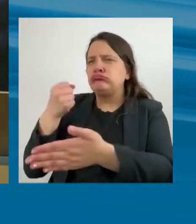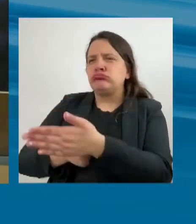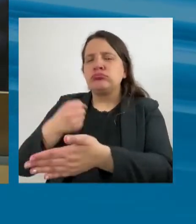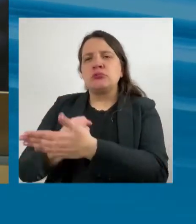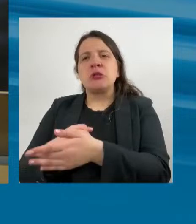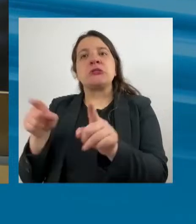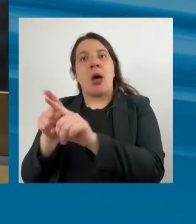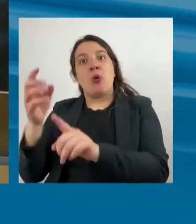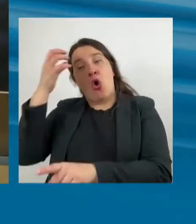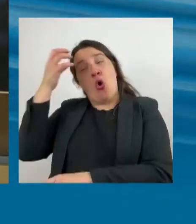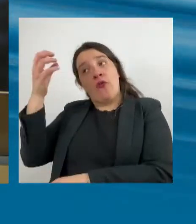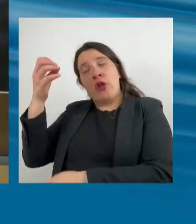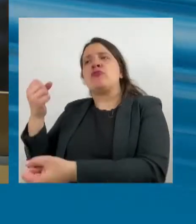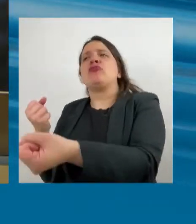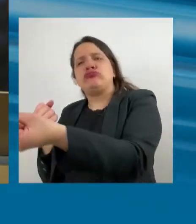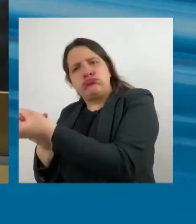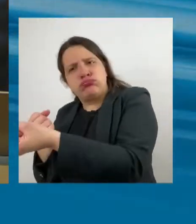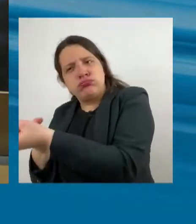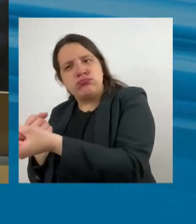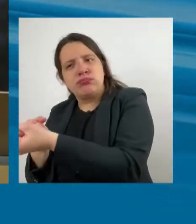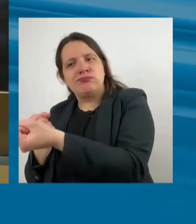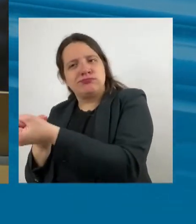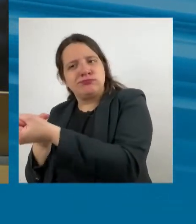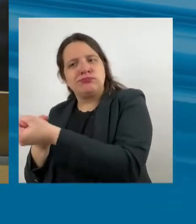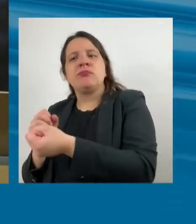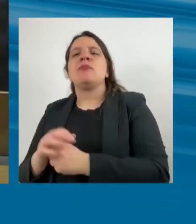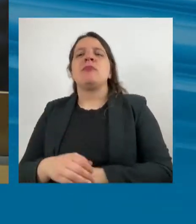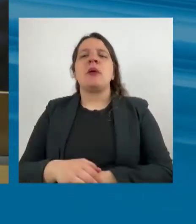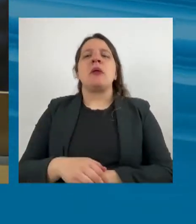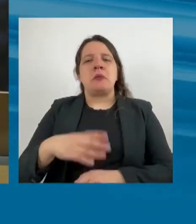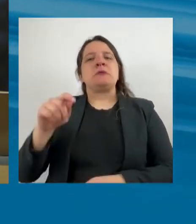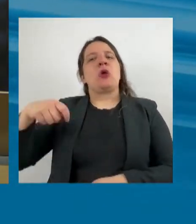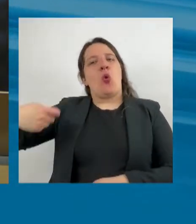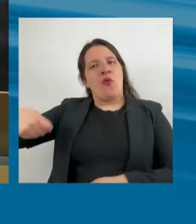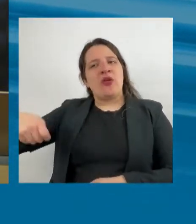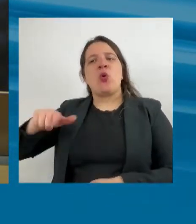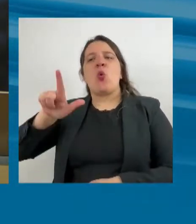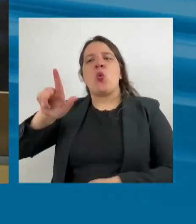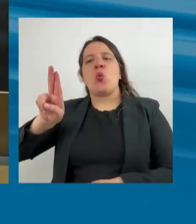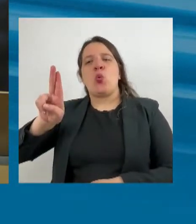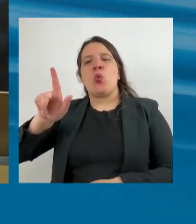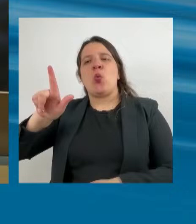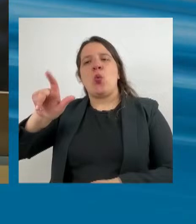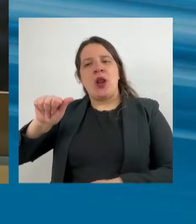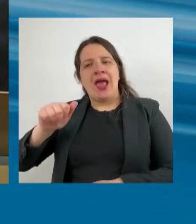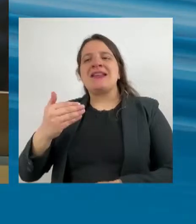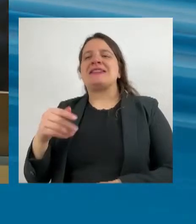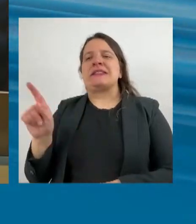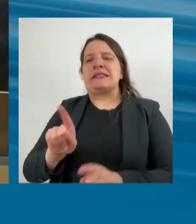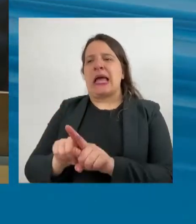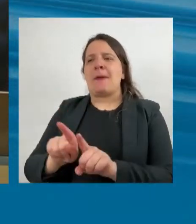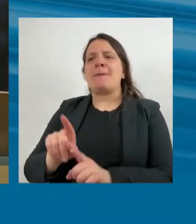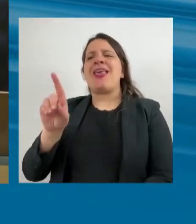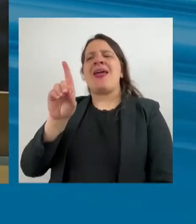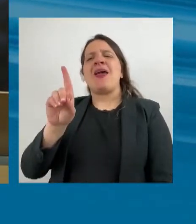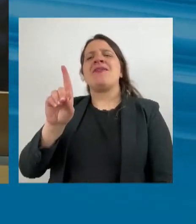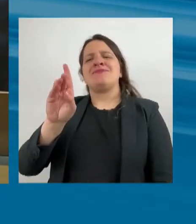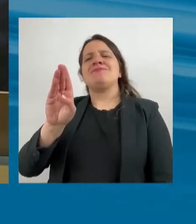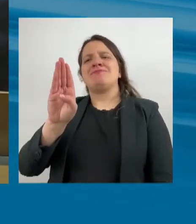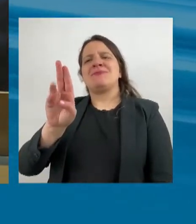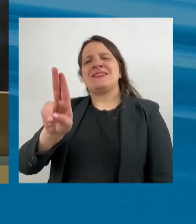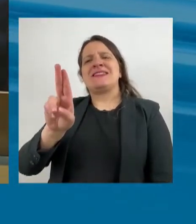social struggles, and with the full support of previous administrations of President Lula and President Dilma,